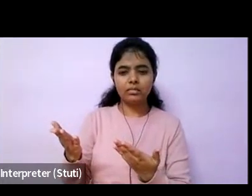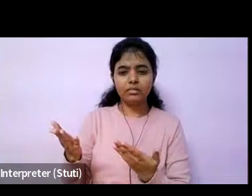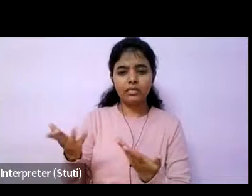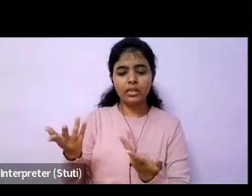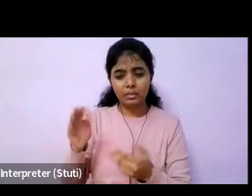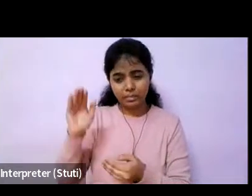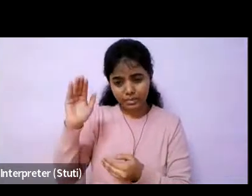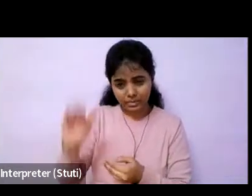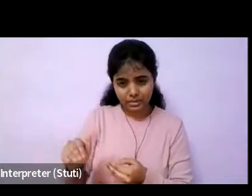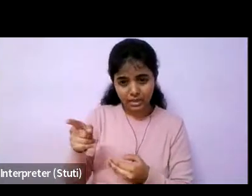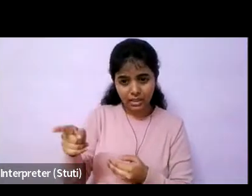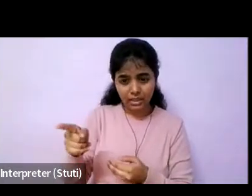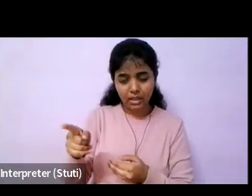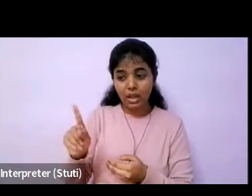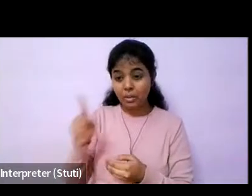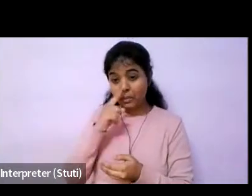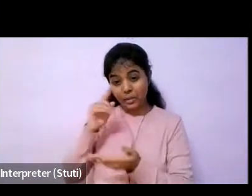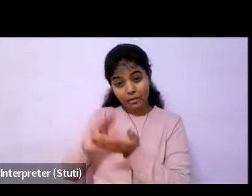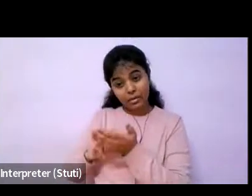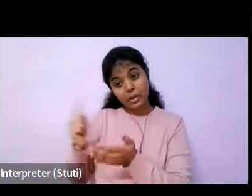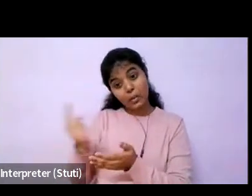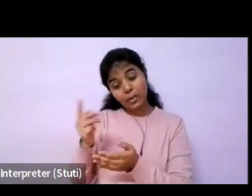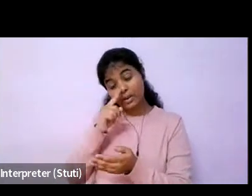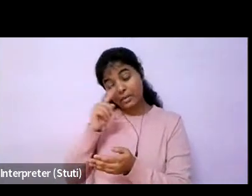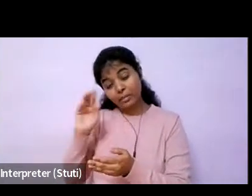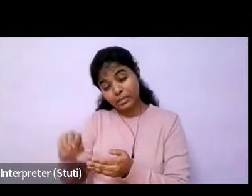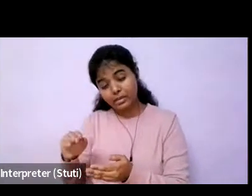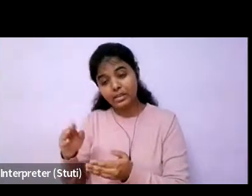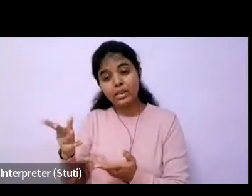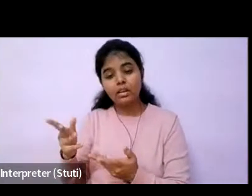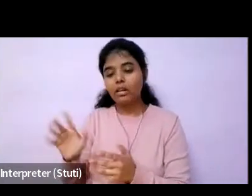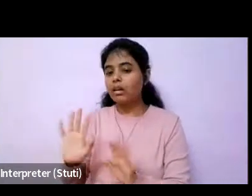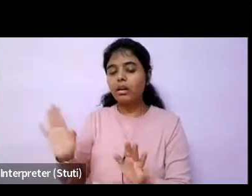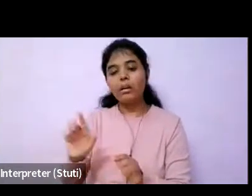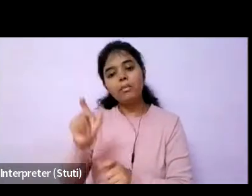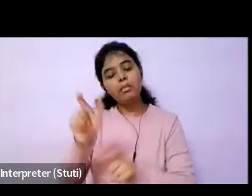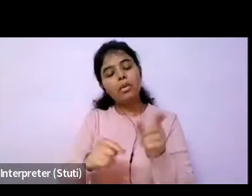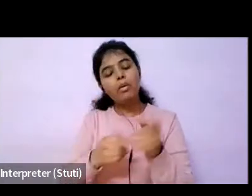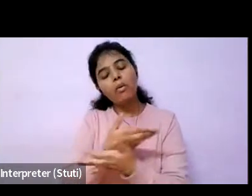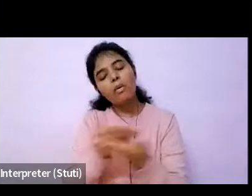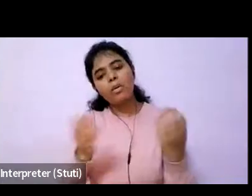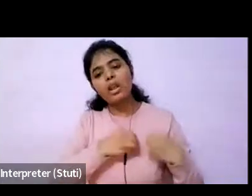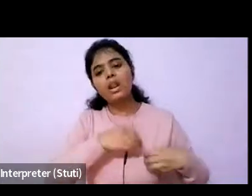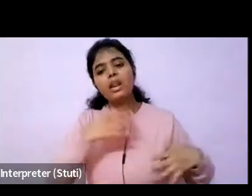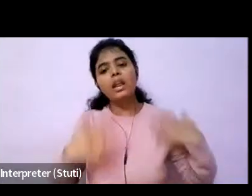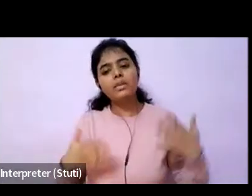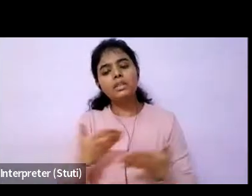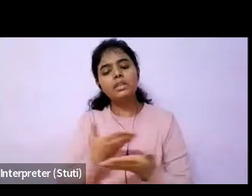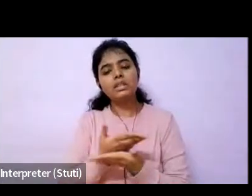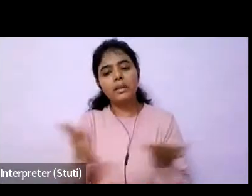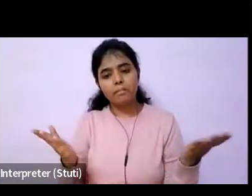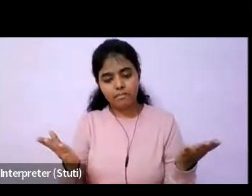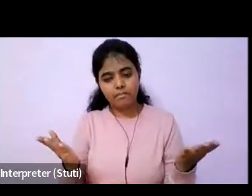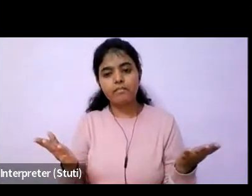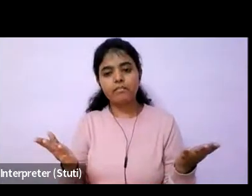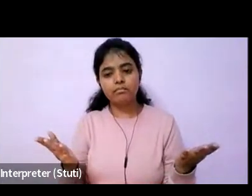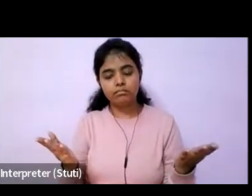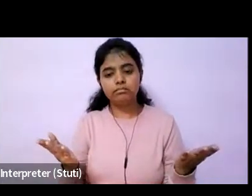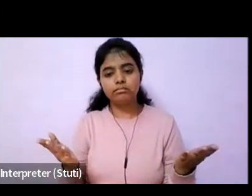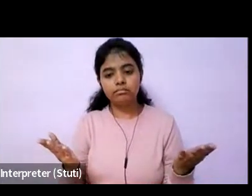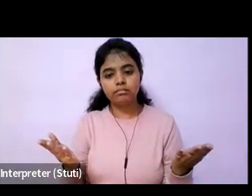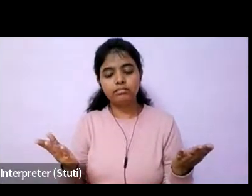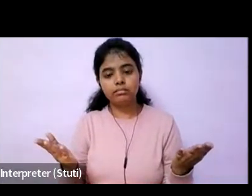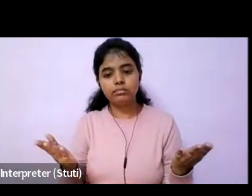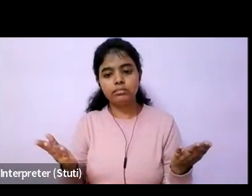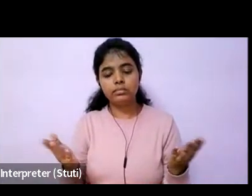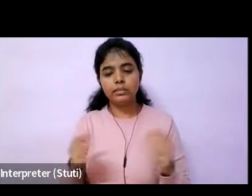only that Martineau was coming across, it was very common because it was a Victorian tendency to consider